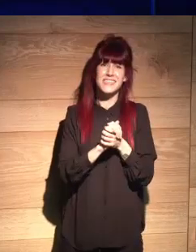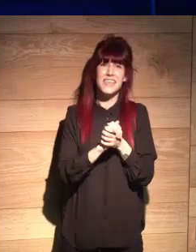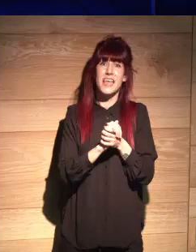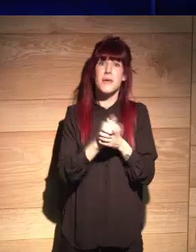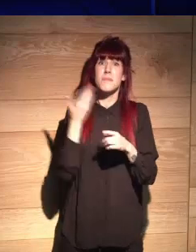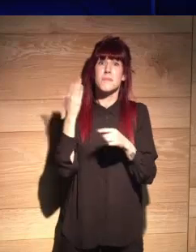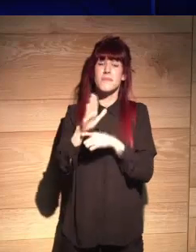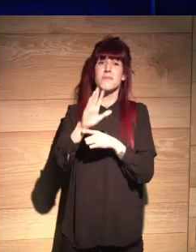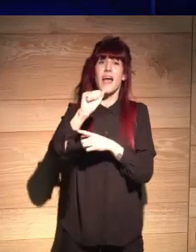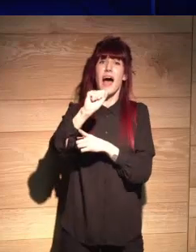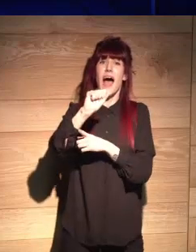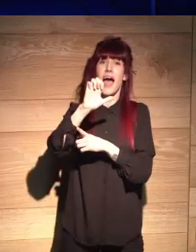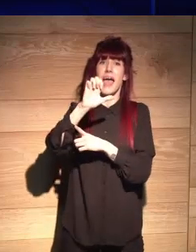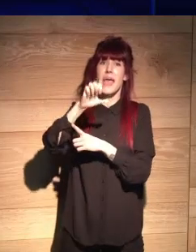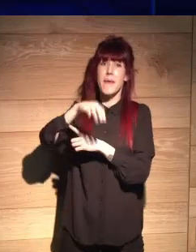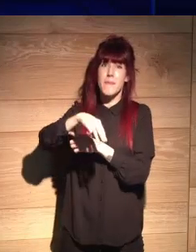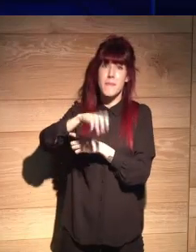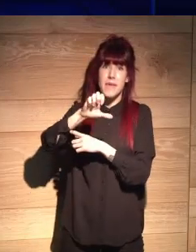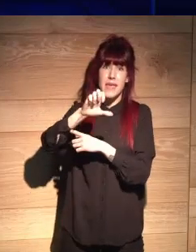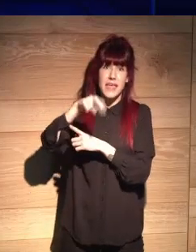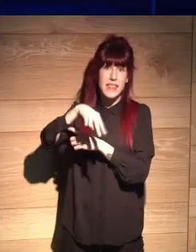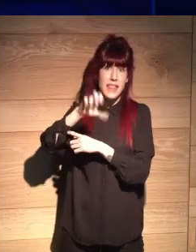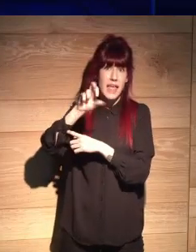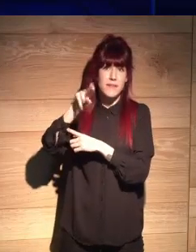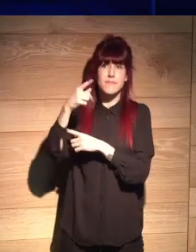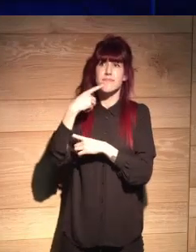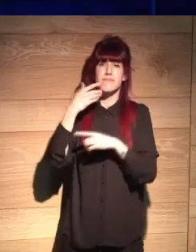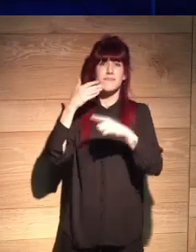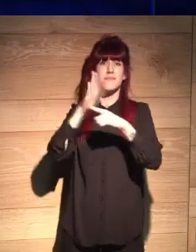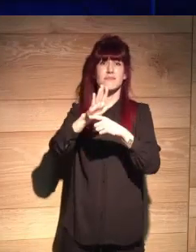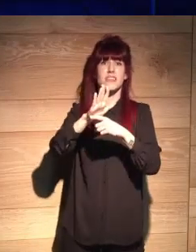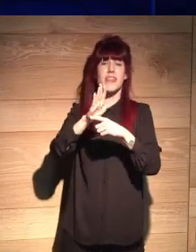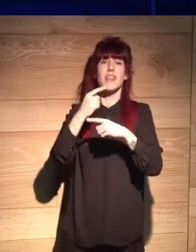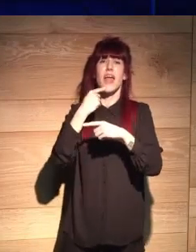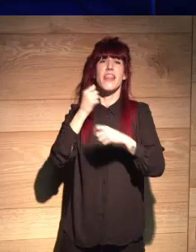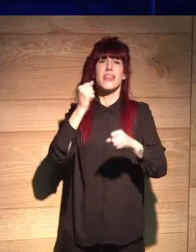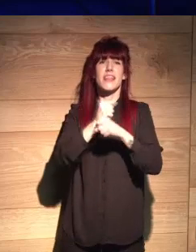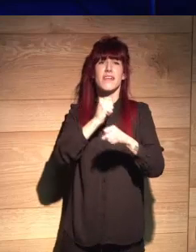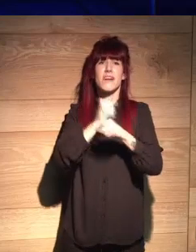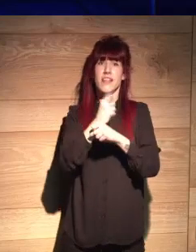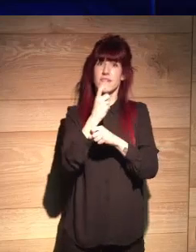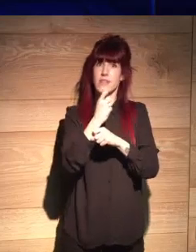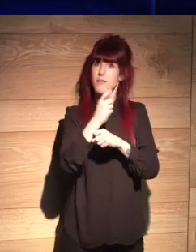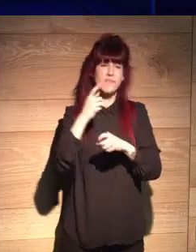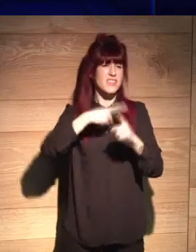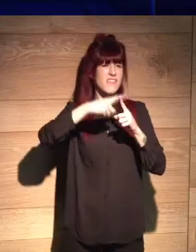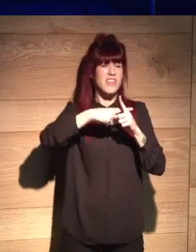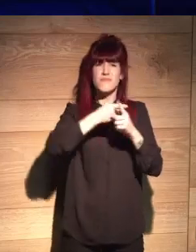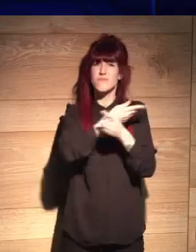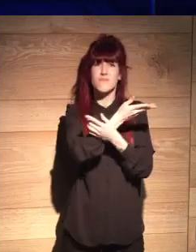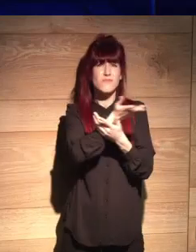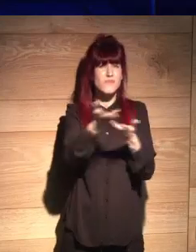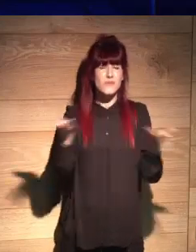first anniversary. We presented our idea to EMENER, saying we have to work at all